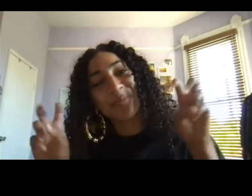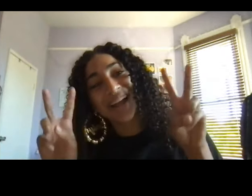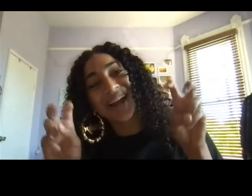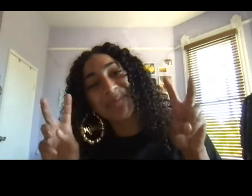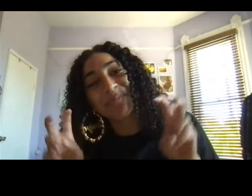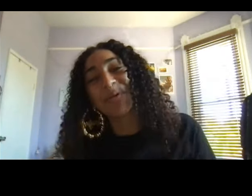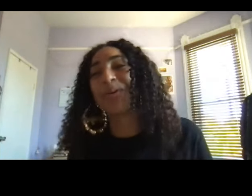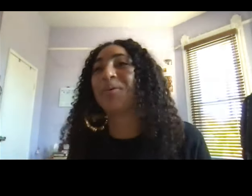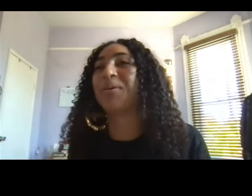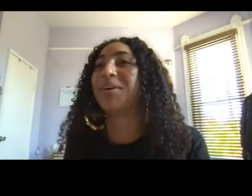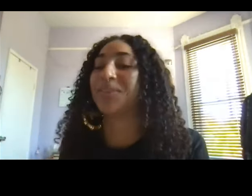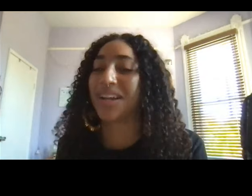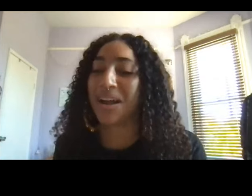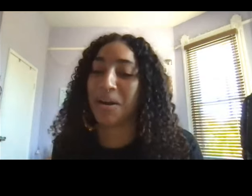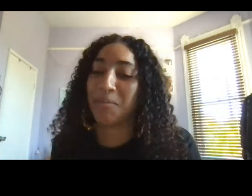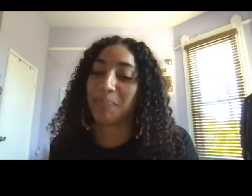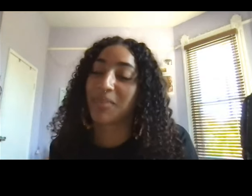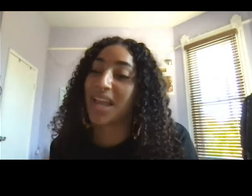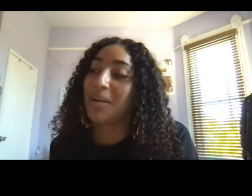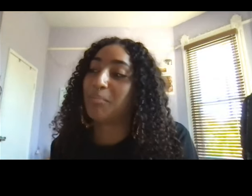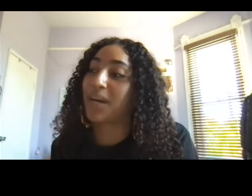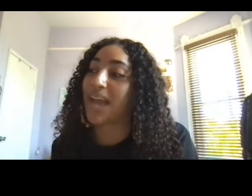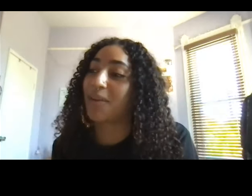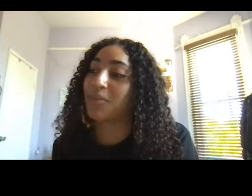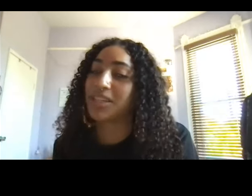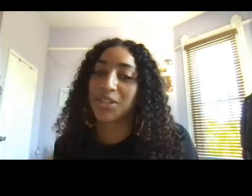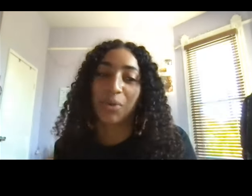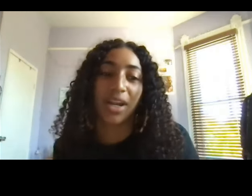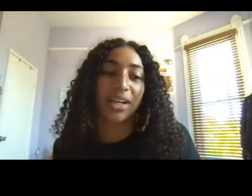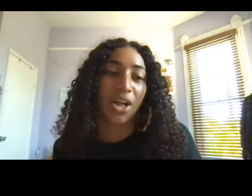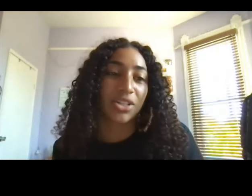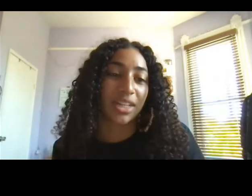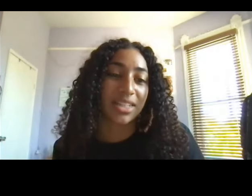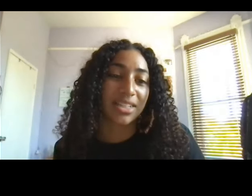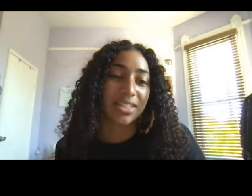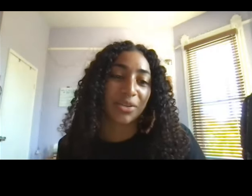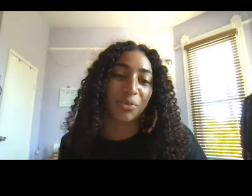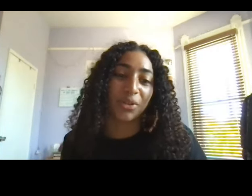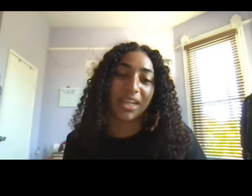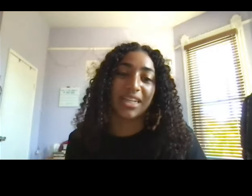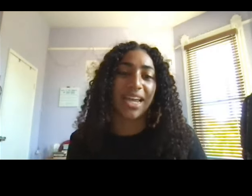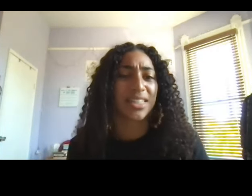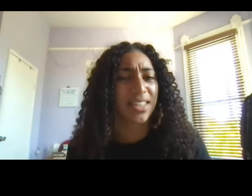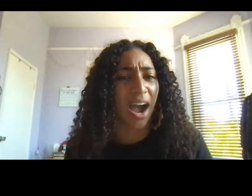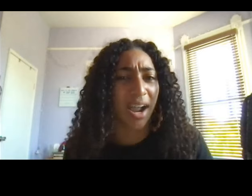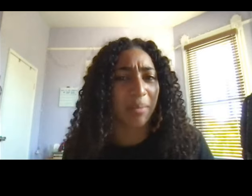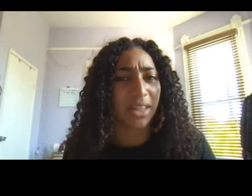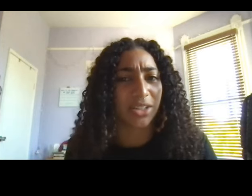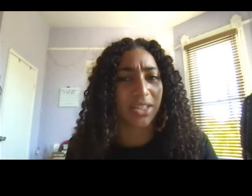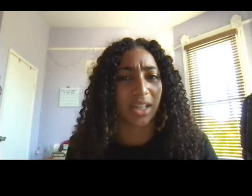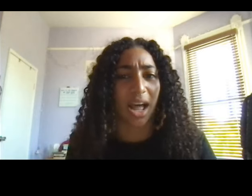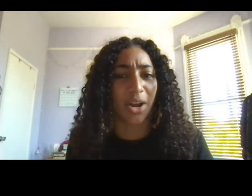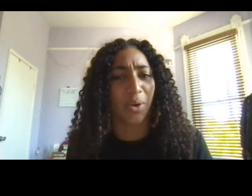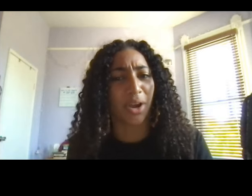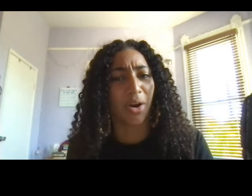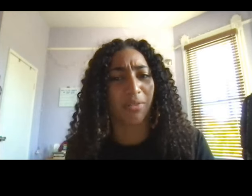open back up, quote unquote. But I really just want to acknowledge that this is still a really intense time and there's